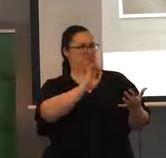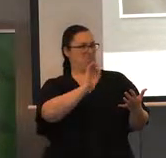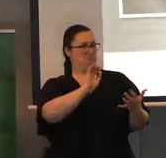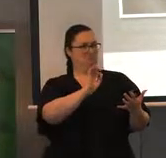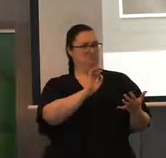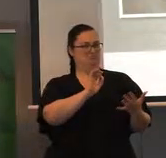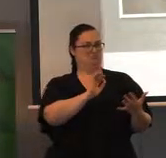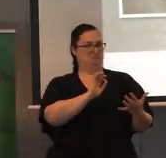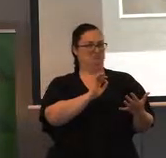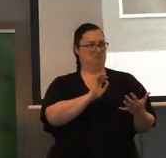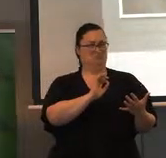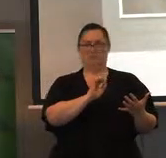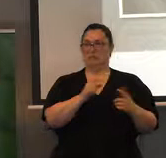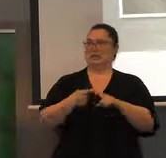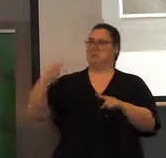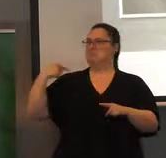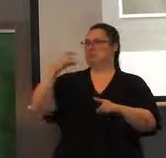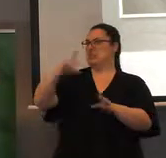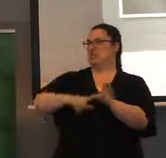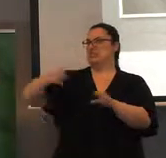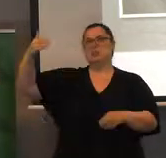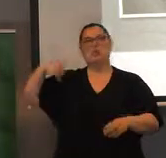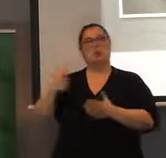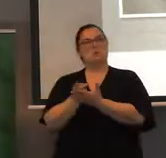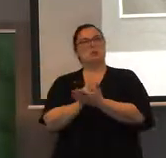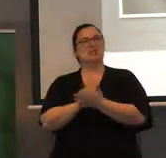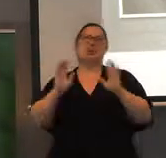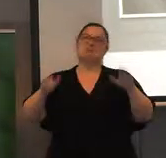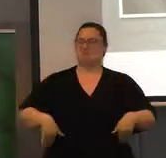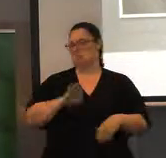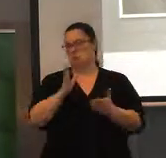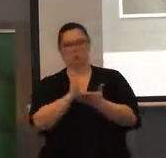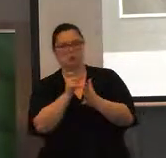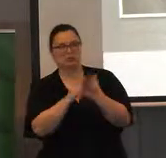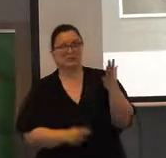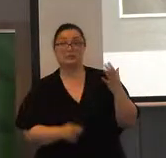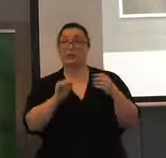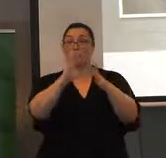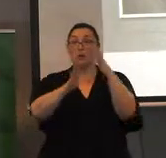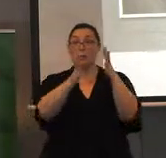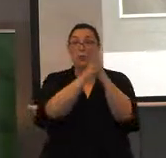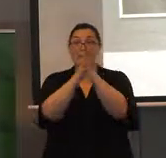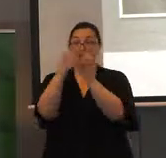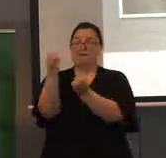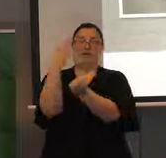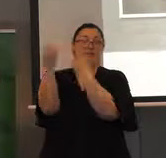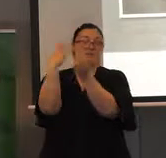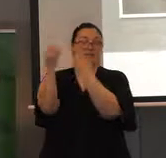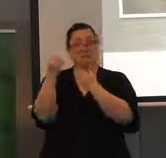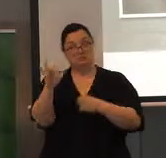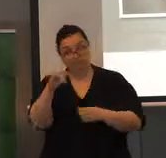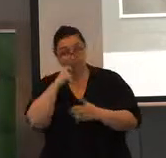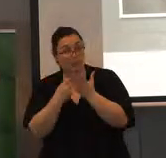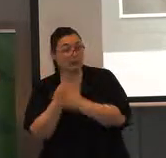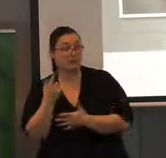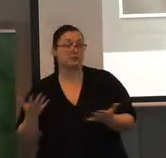not in there. I mean, after all, it's been 10 years since I had a seizure, I wouldn't consider that. However, if your website's flashing at me, it might provoke